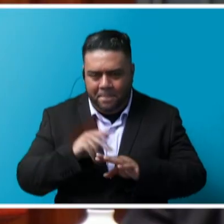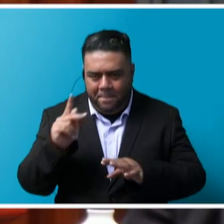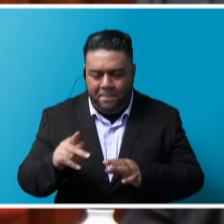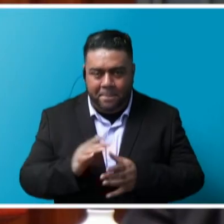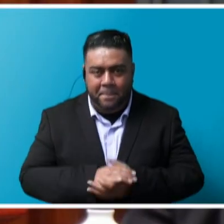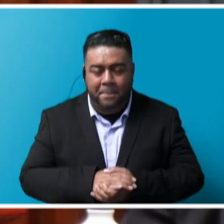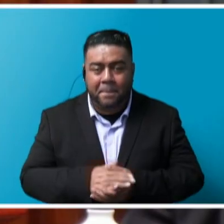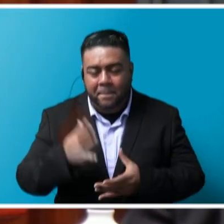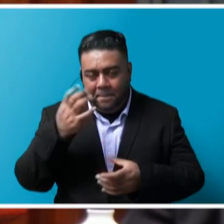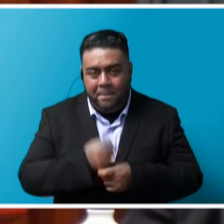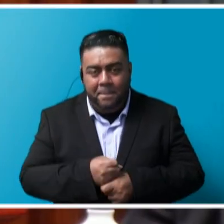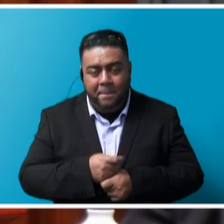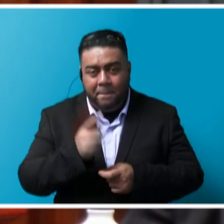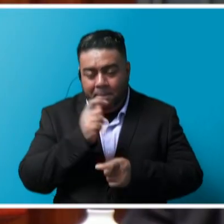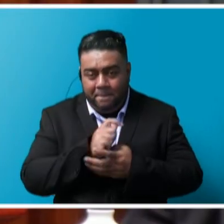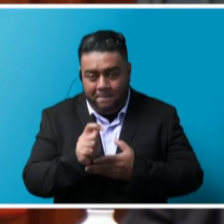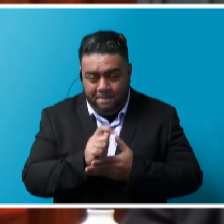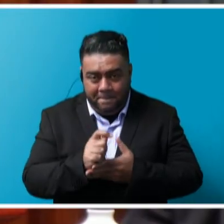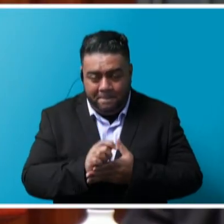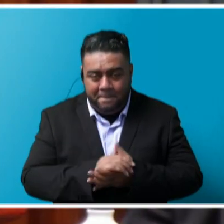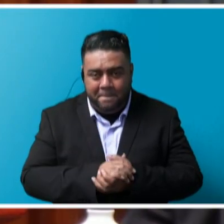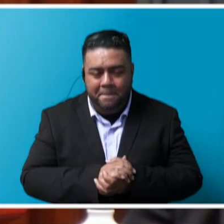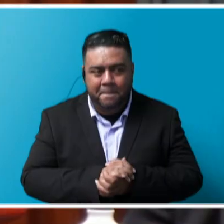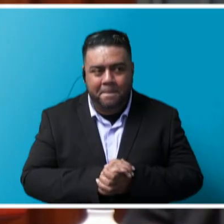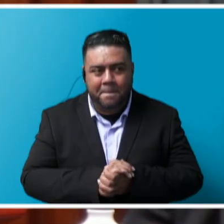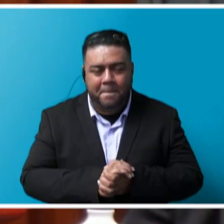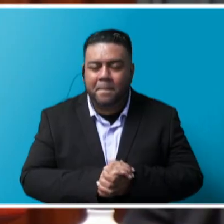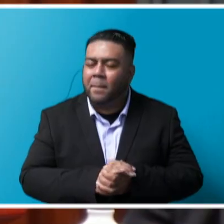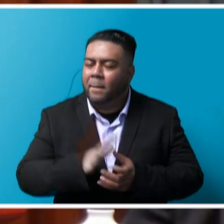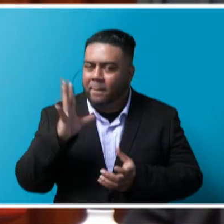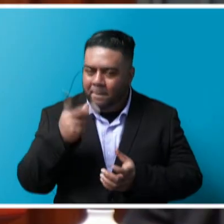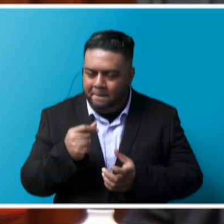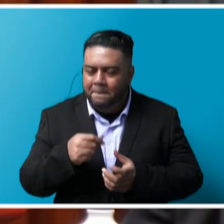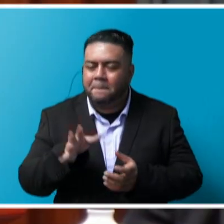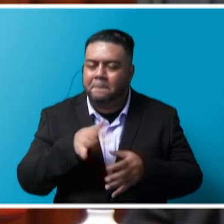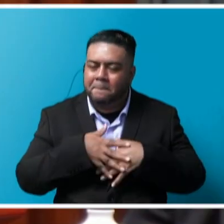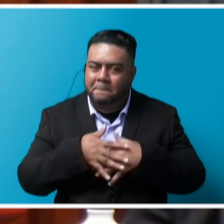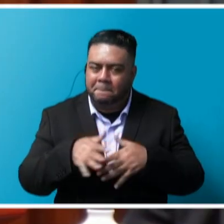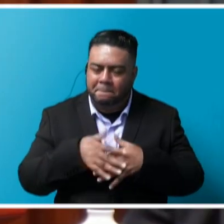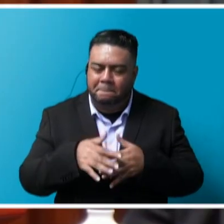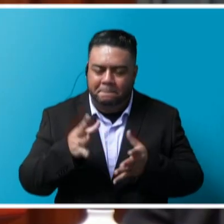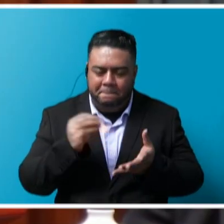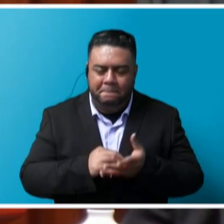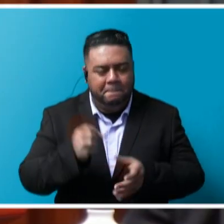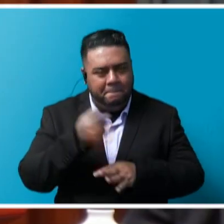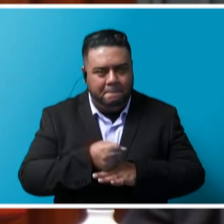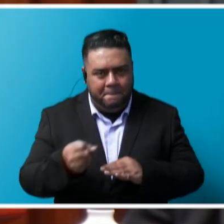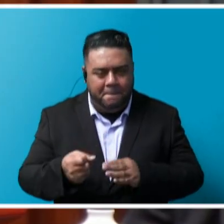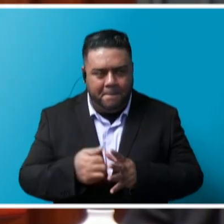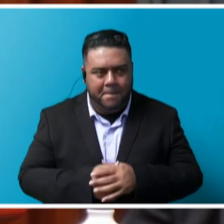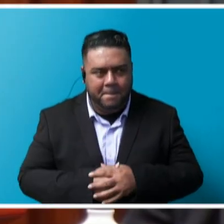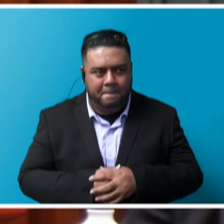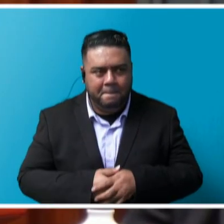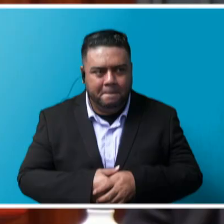reaffirming our commitment to transparency and restoring sound public sector governance. And today, 7 out of 13 municipal